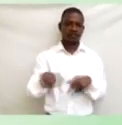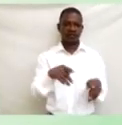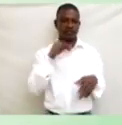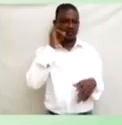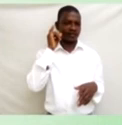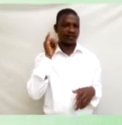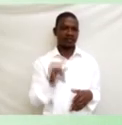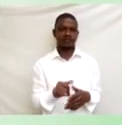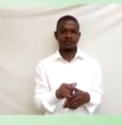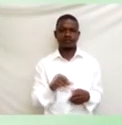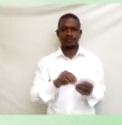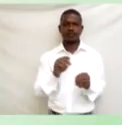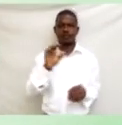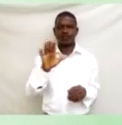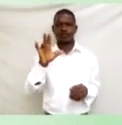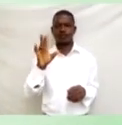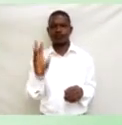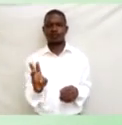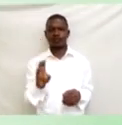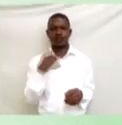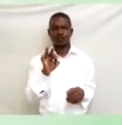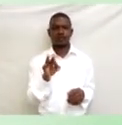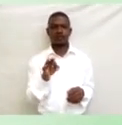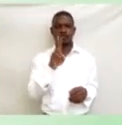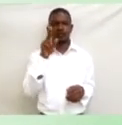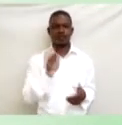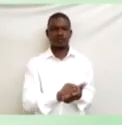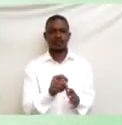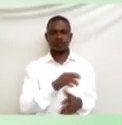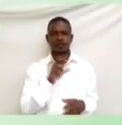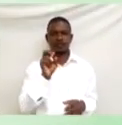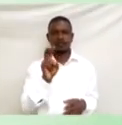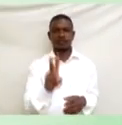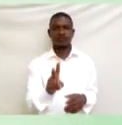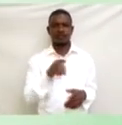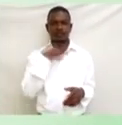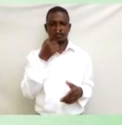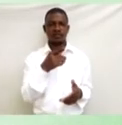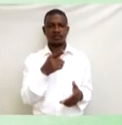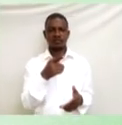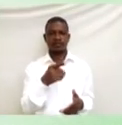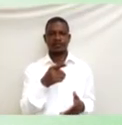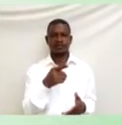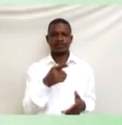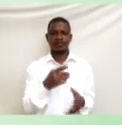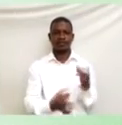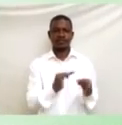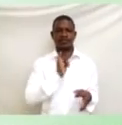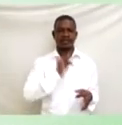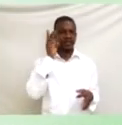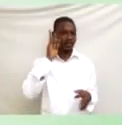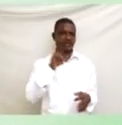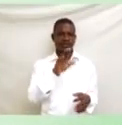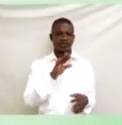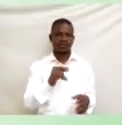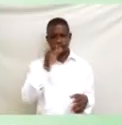yesterday. Number 56 of 2002 says, if